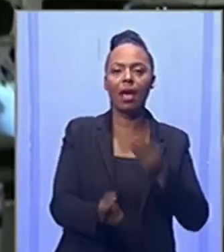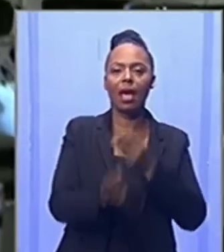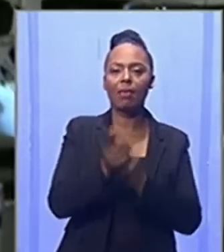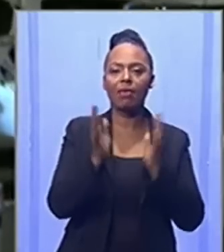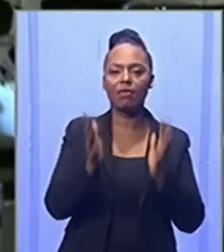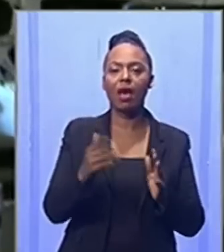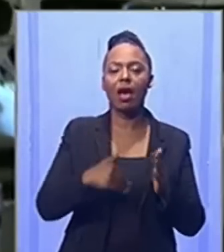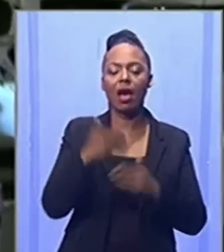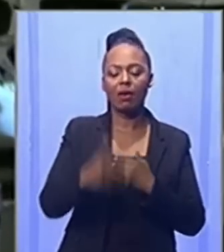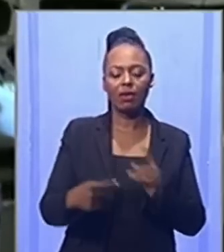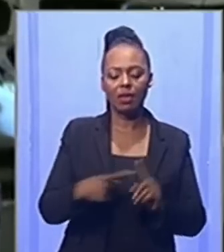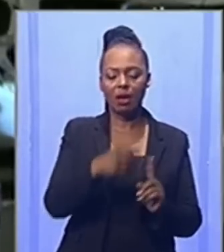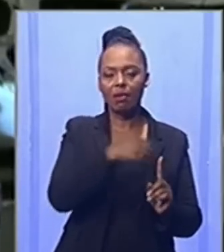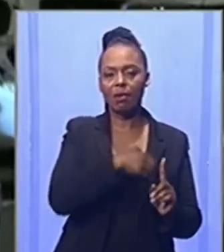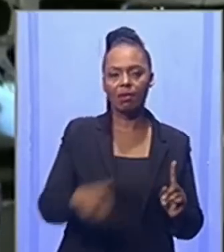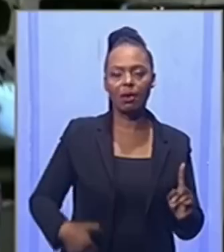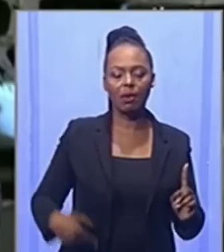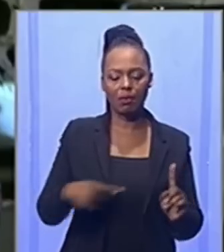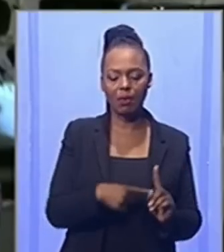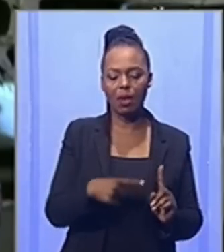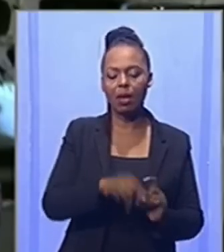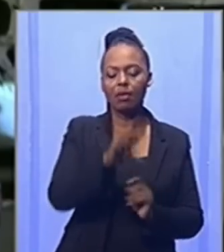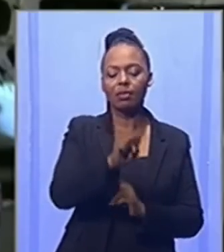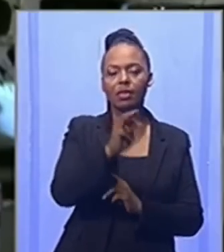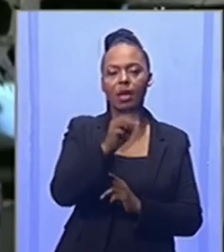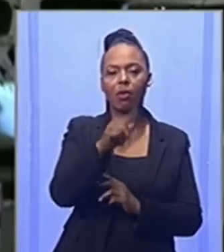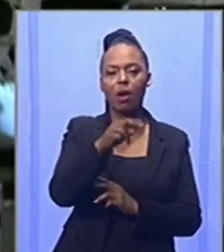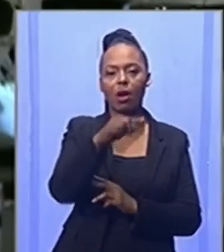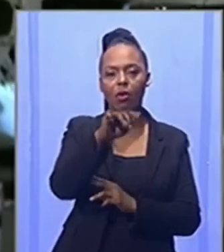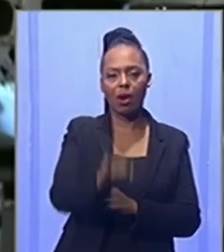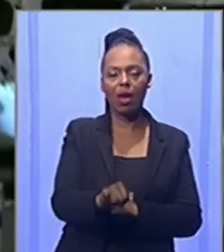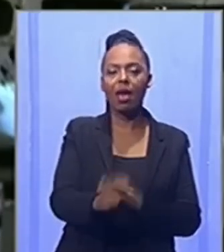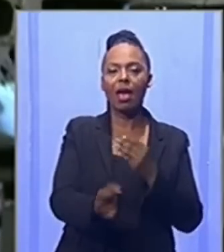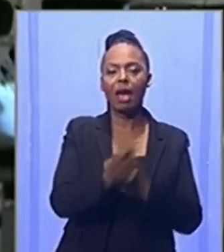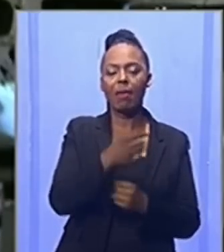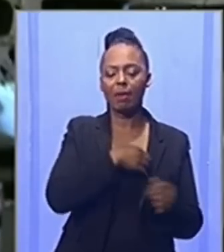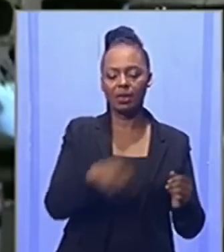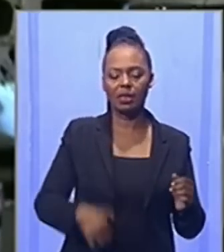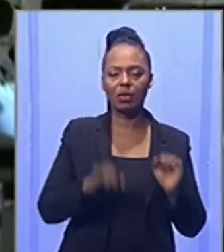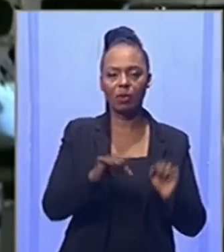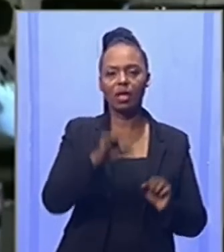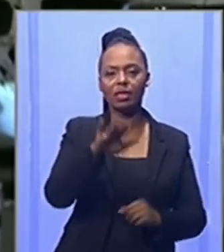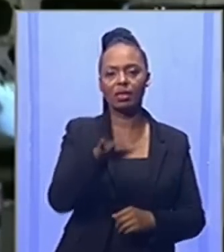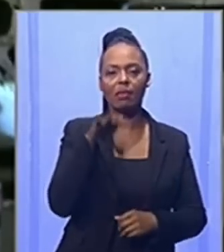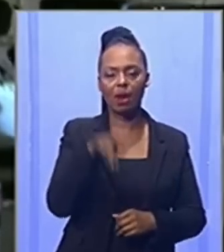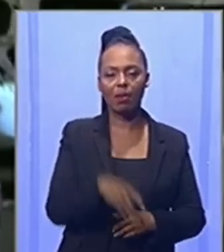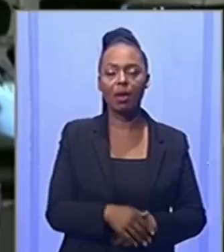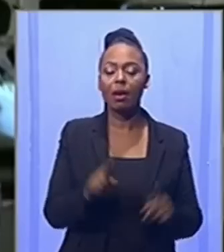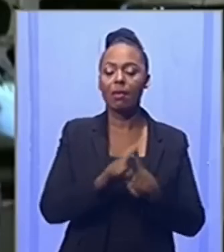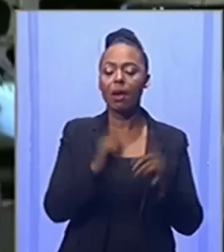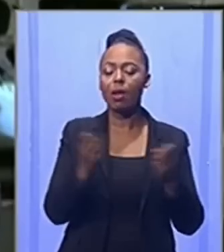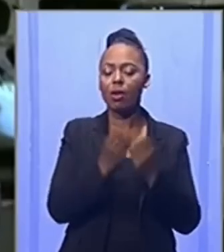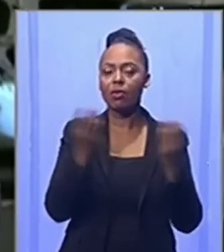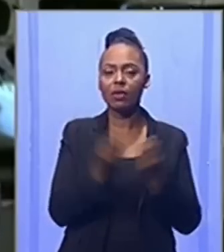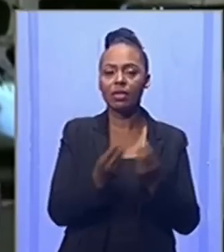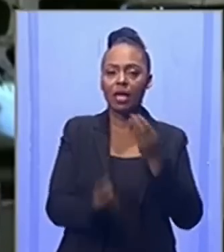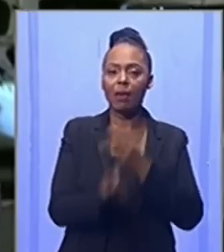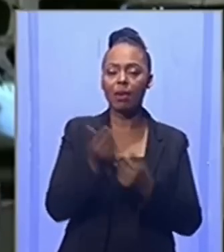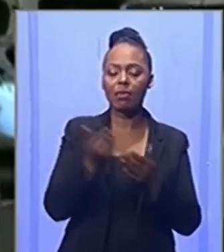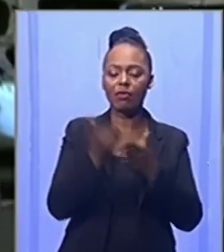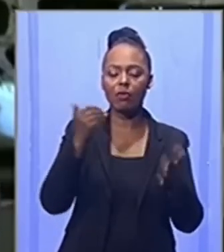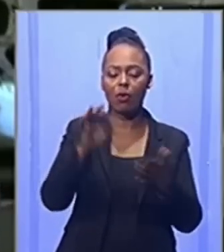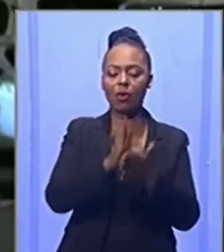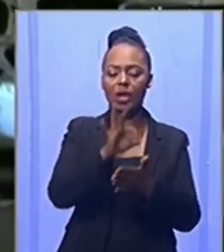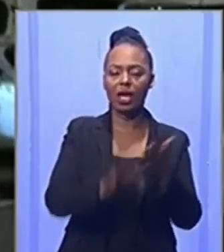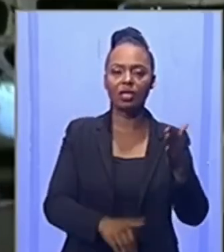Emerson Mnangagwa ebe yena mo president wa naha ena ya Zimbabwe mme tse ngata di a etsahala pele ho dikgetho naheng ya Zimbabwe